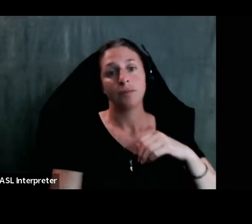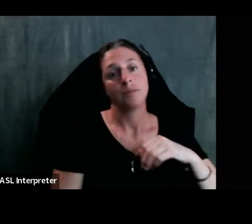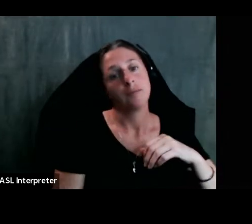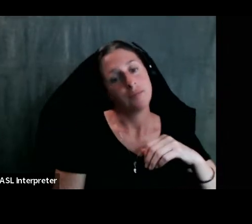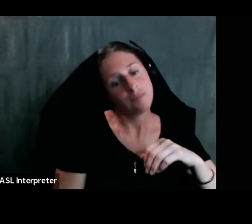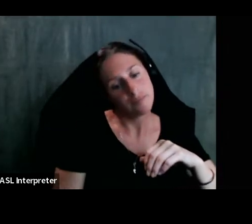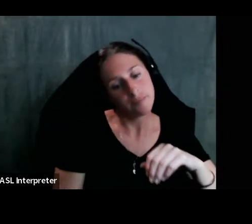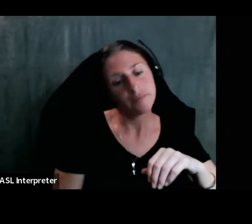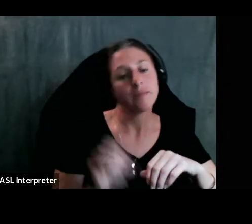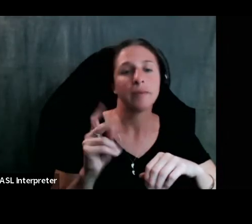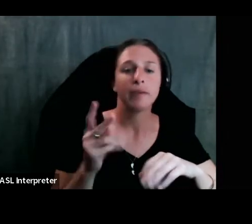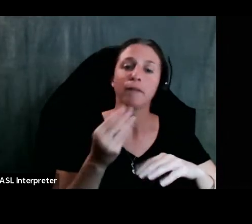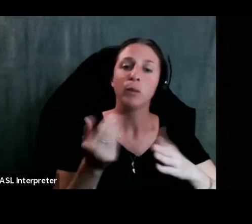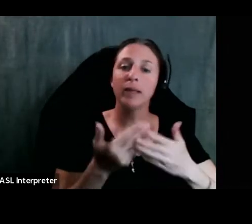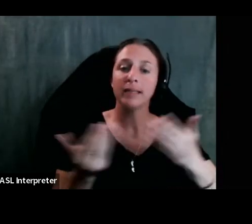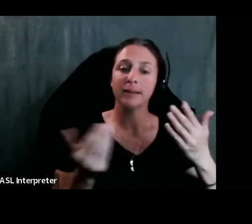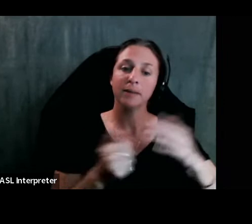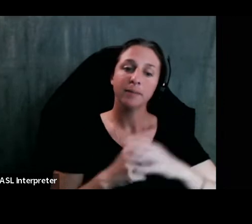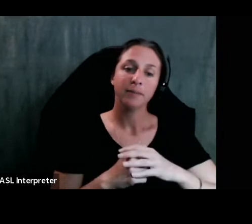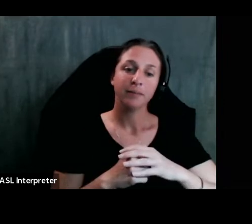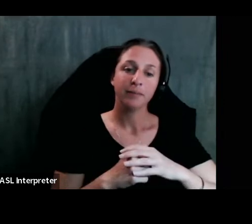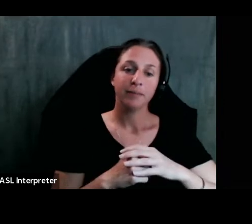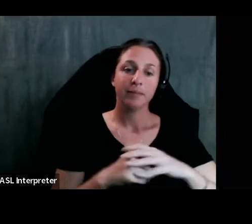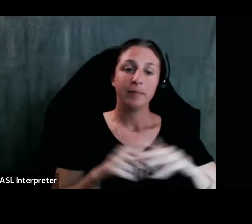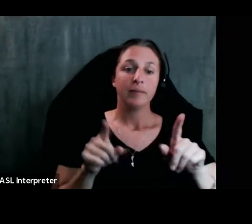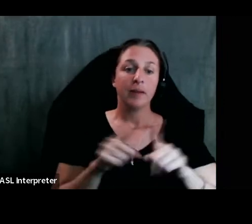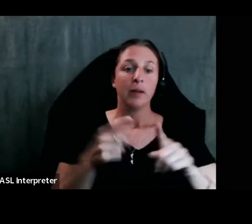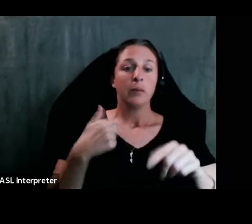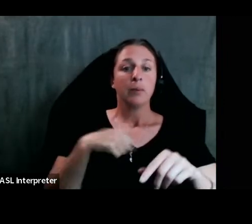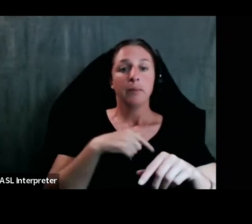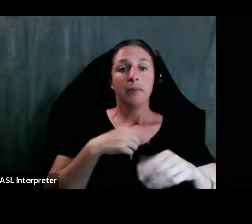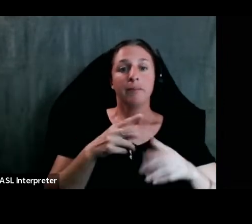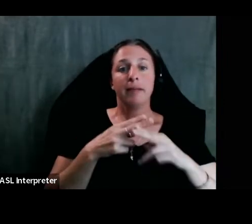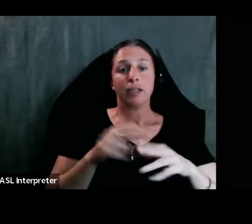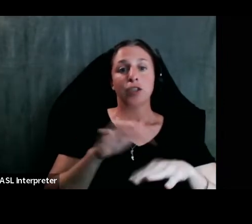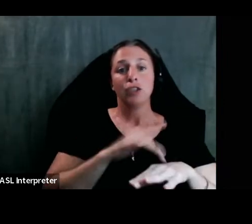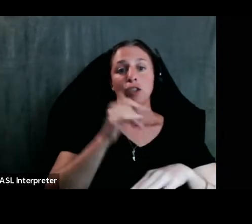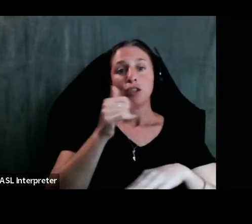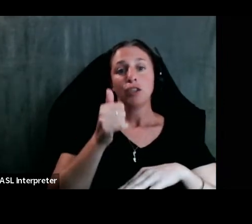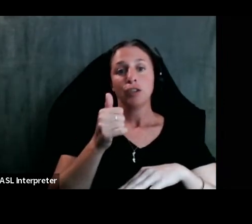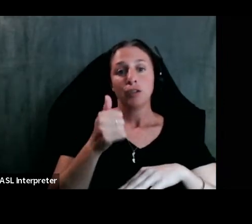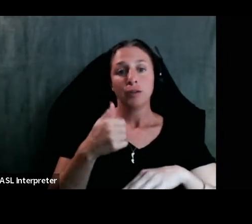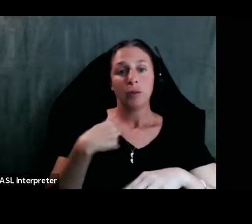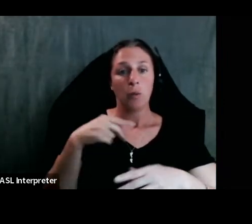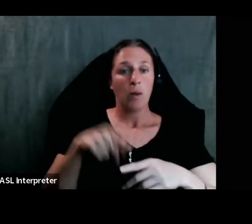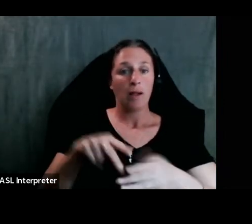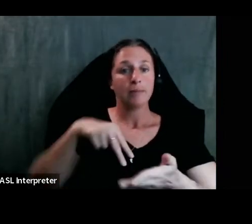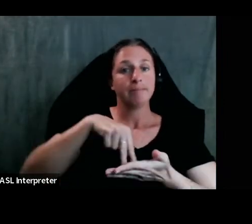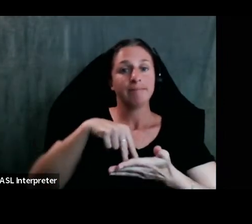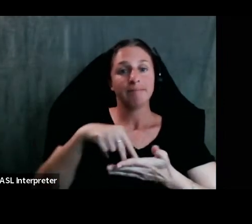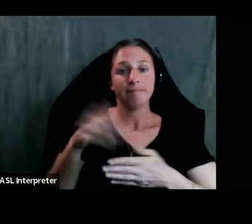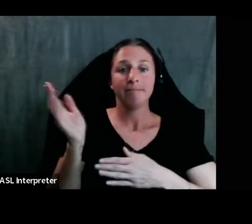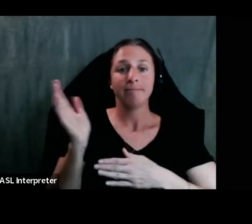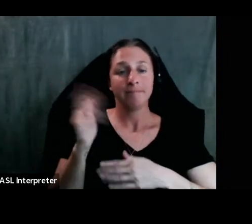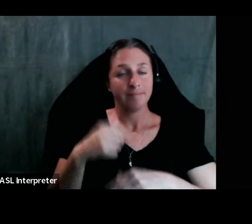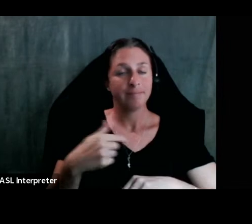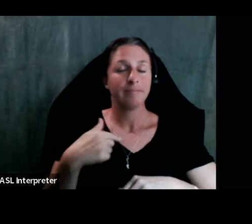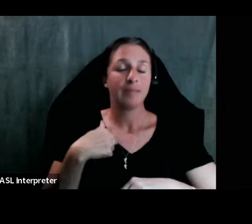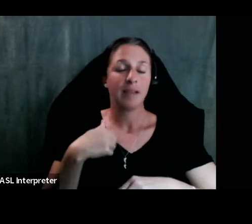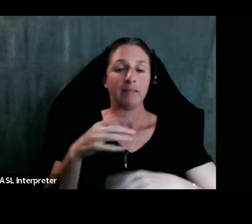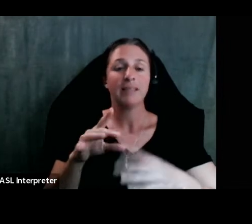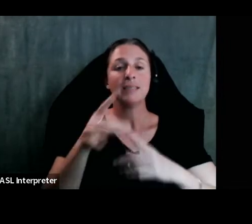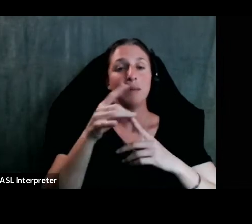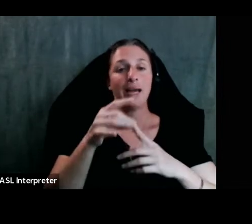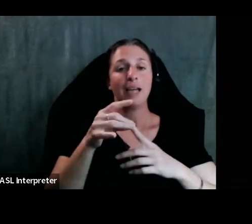All right, a couple of things. As we mentioned earlier, as I was up at the podium, we have our Special Olympics kickball tournament tomorrow